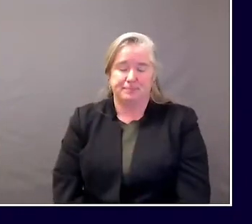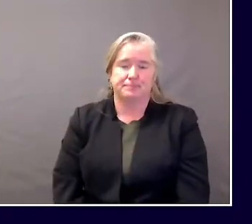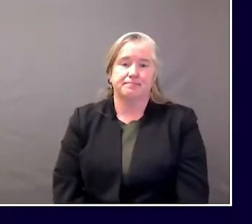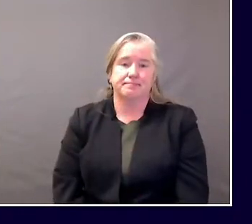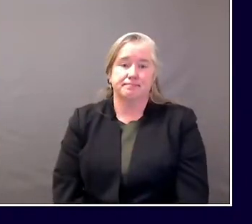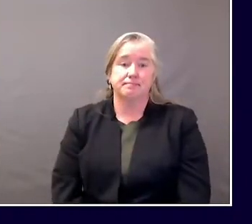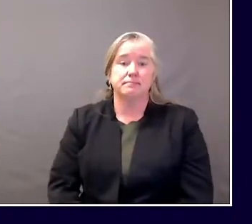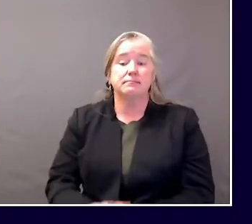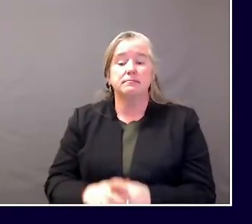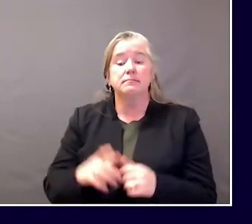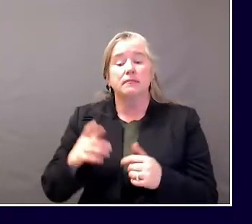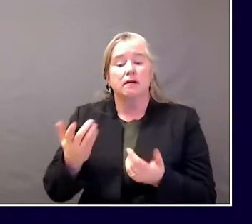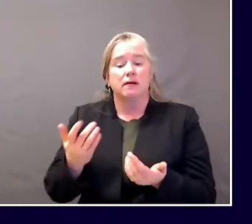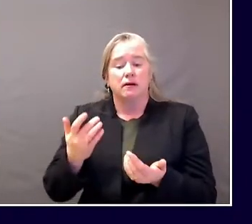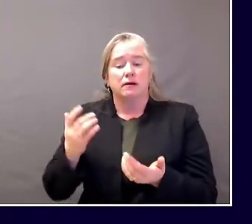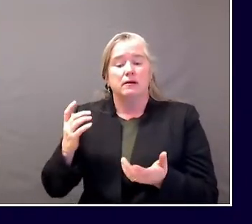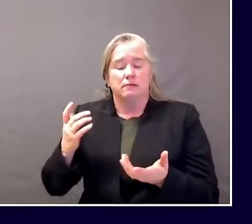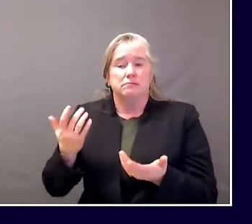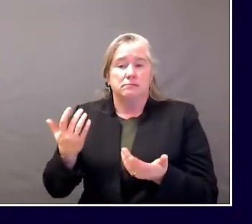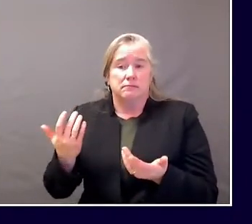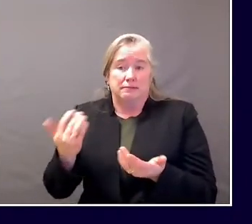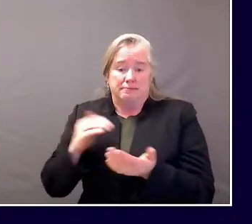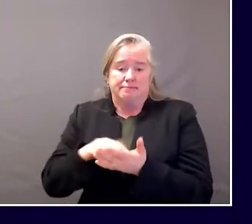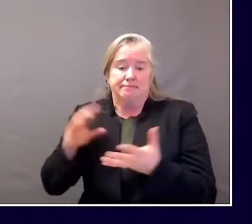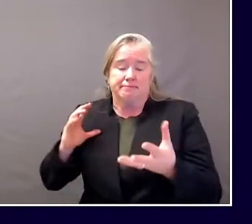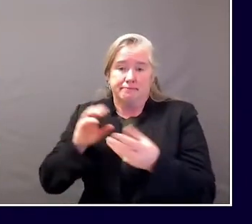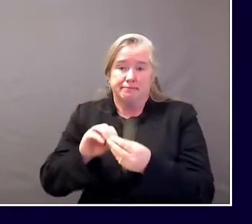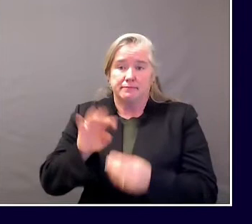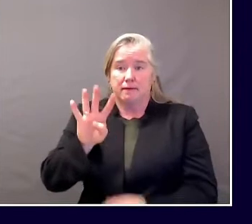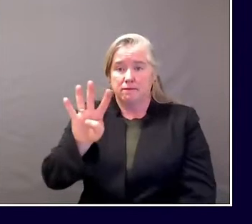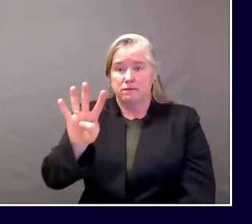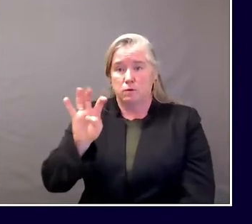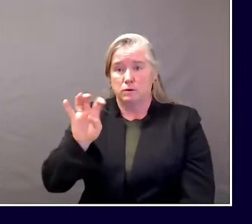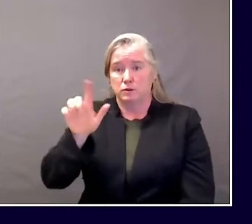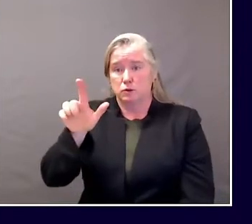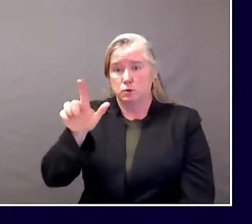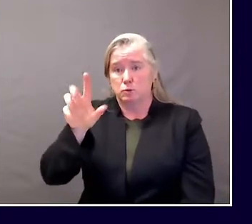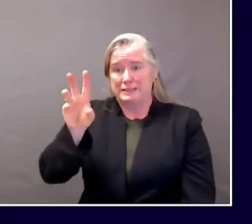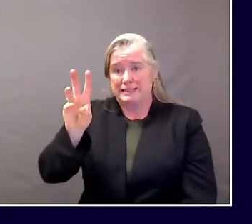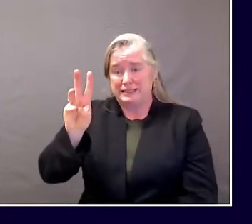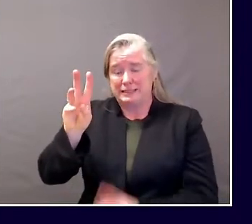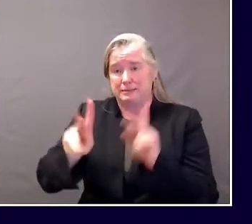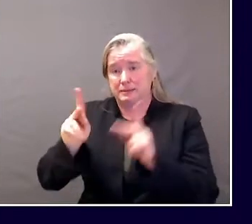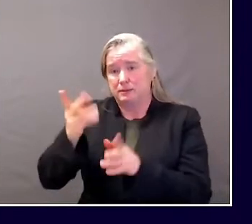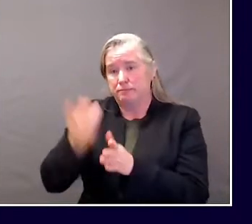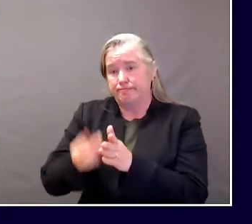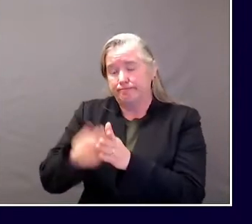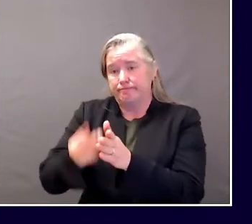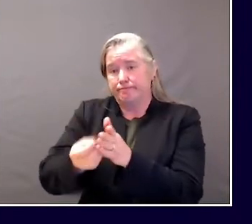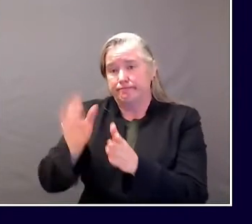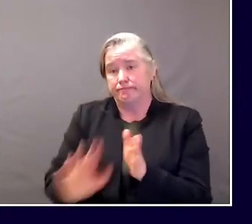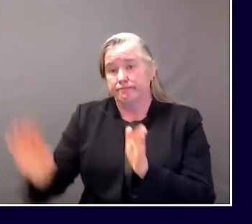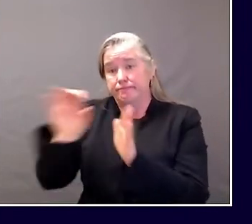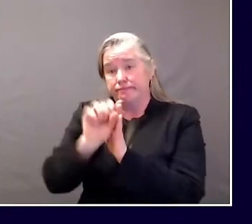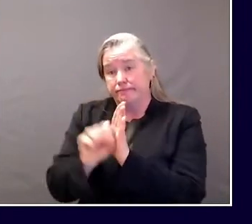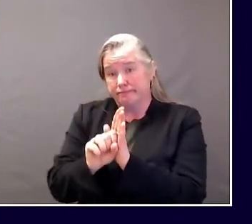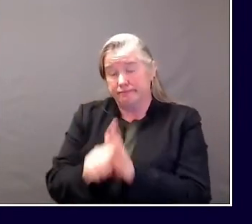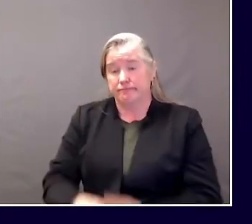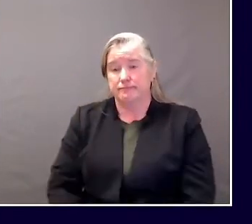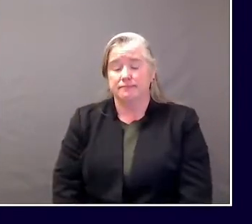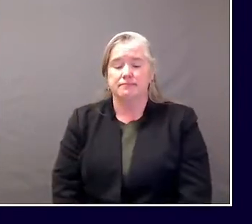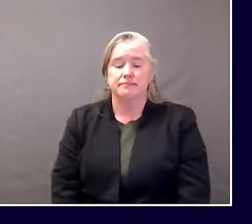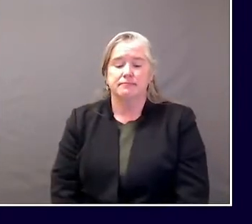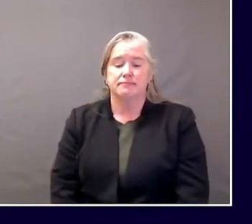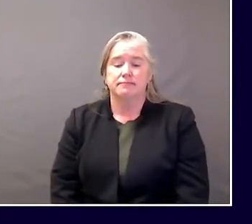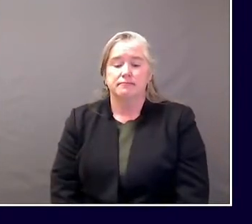ago, cumulatively, there have now been 426 deaths associated with COVID-19. And